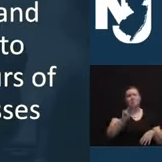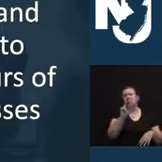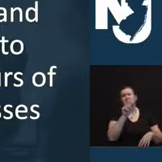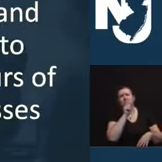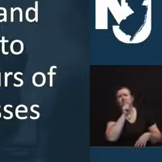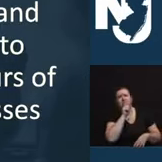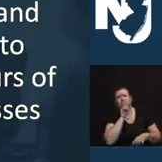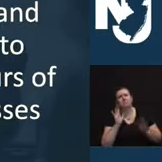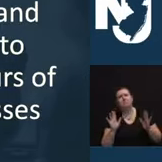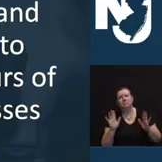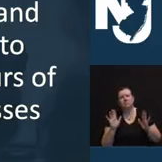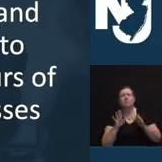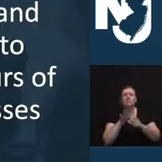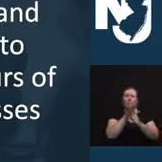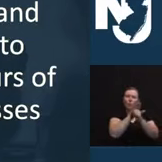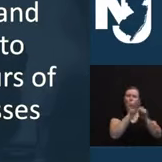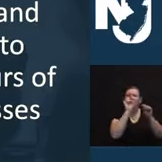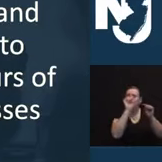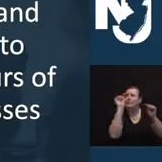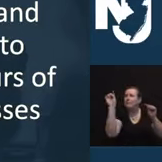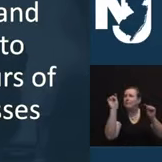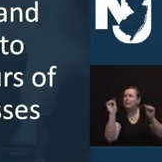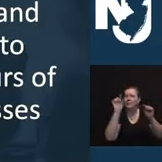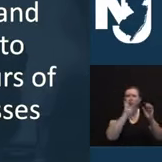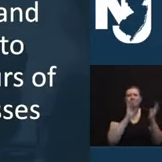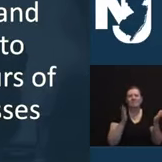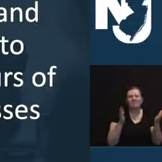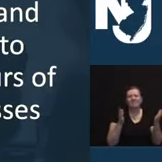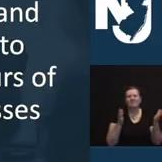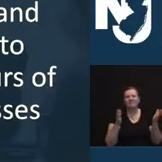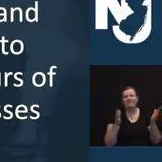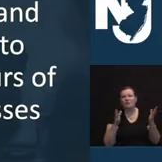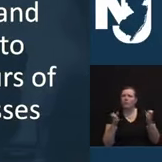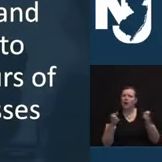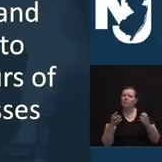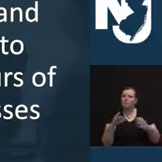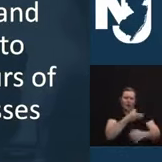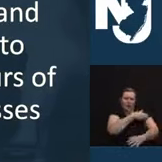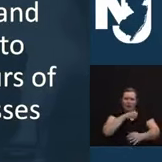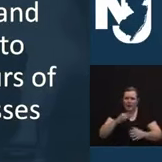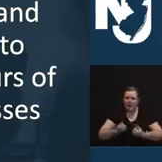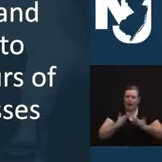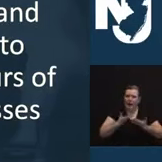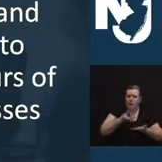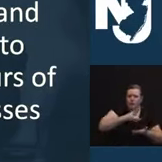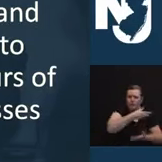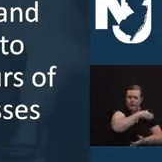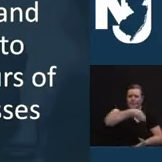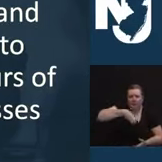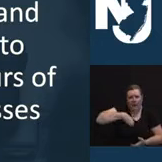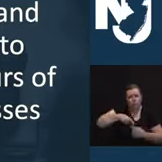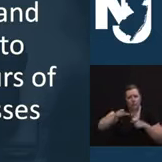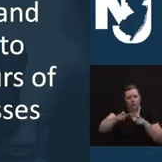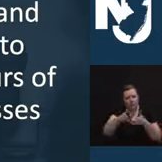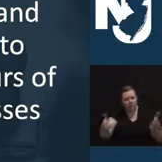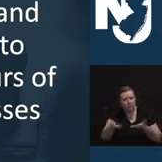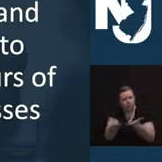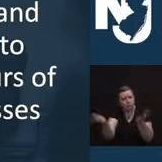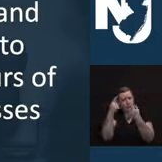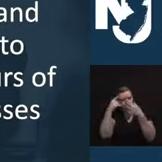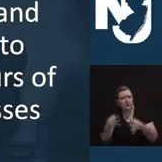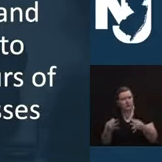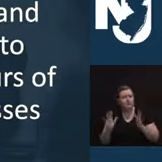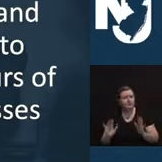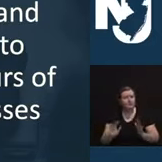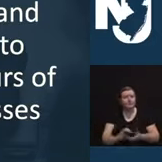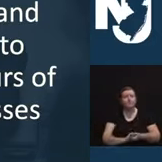locally, to address unique situations where they feel that an operating hours restriction in the evening would help their efforts